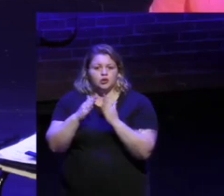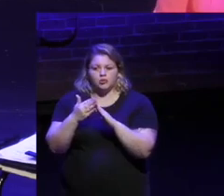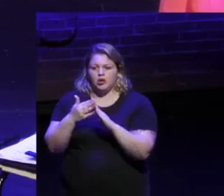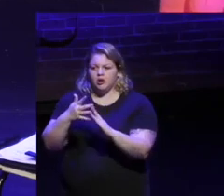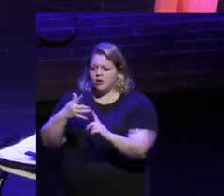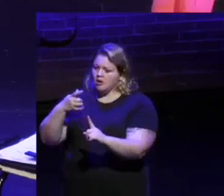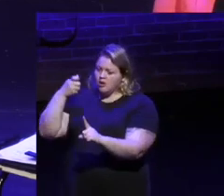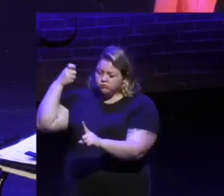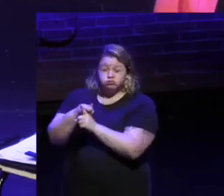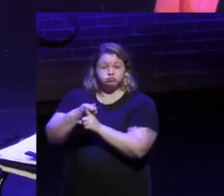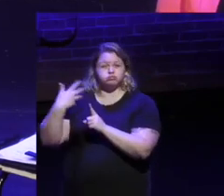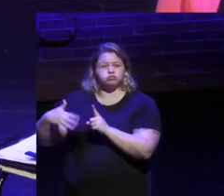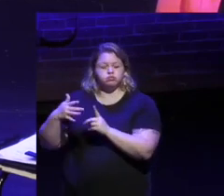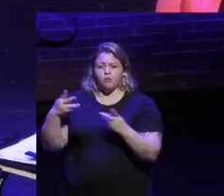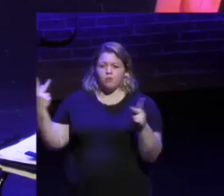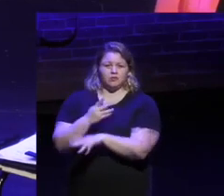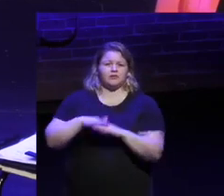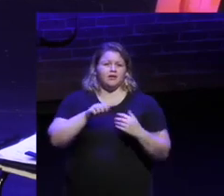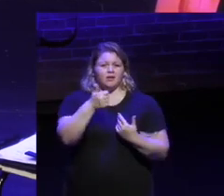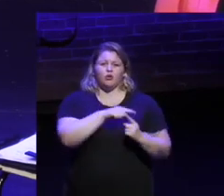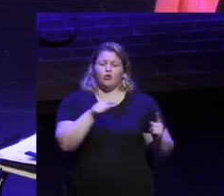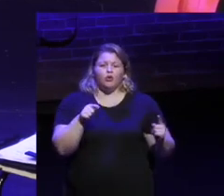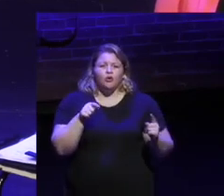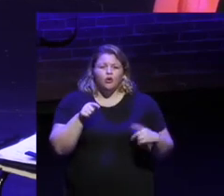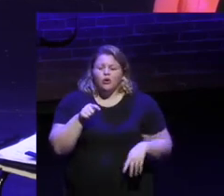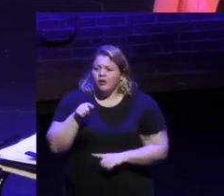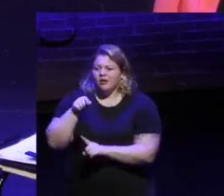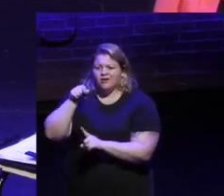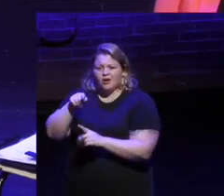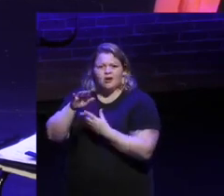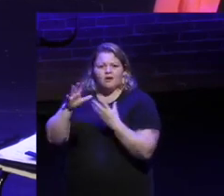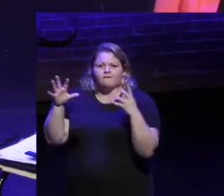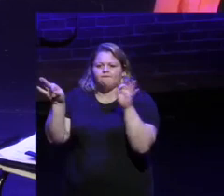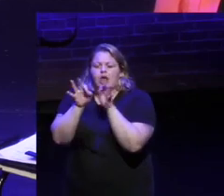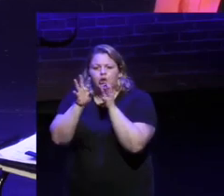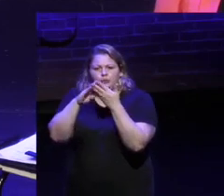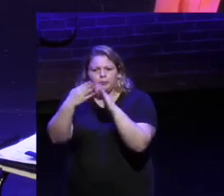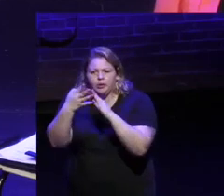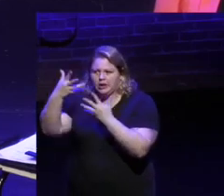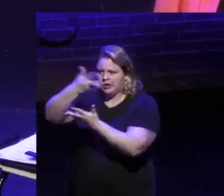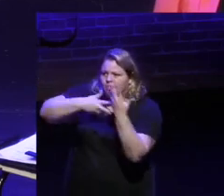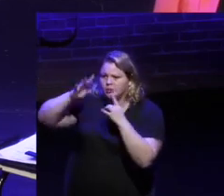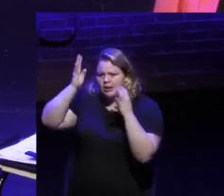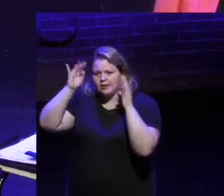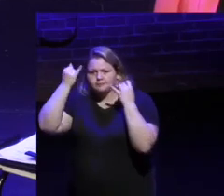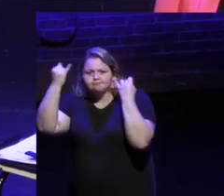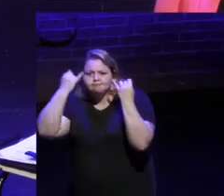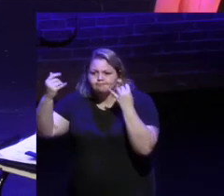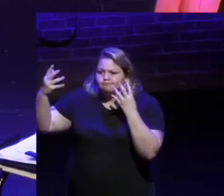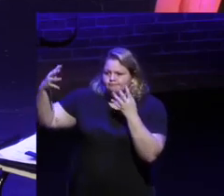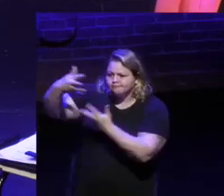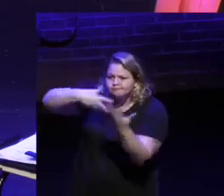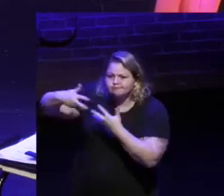COVID. The very nature of your sector is about community and collaboration and bringing people together, and